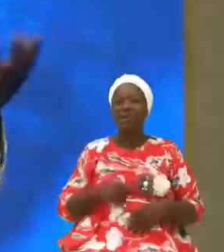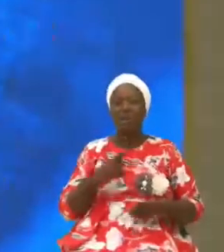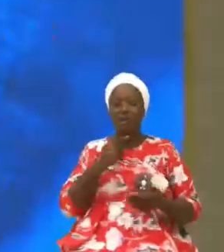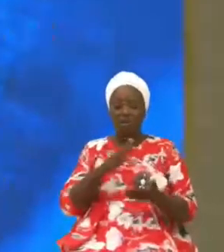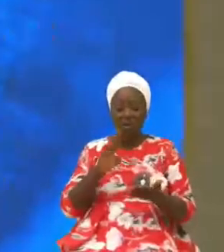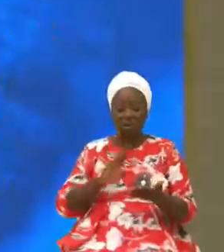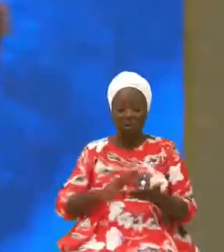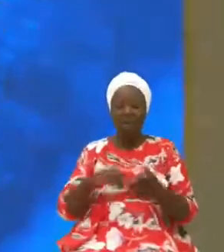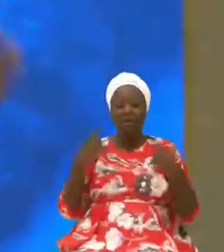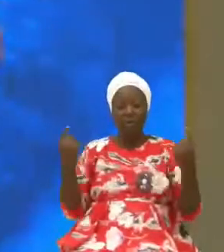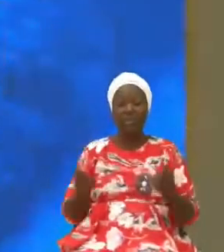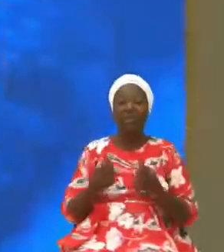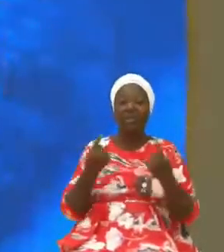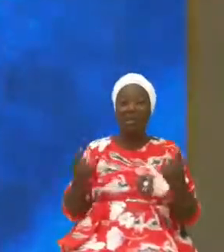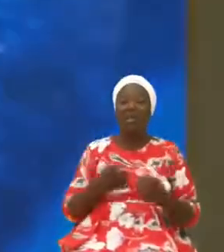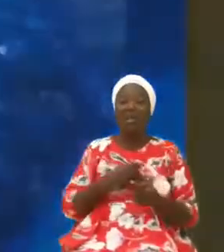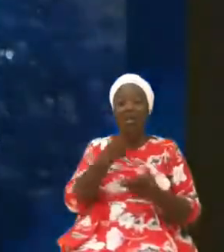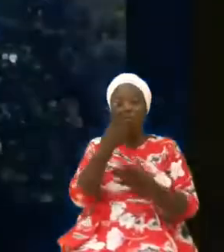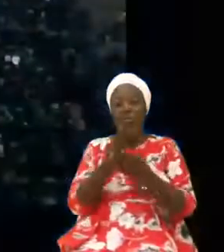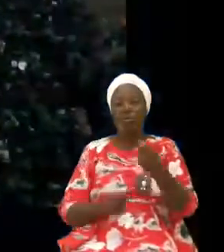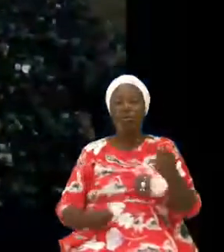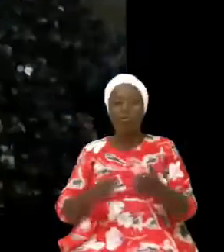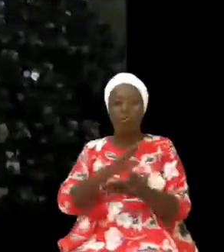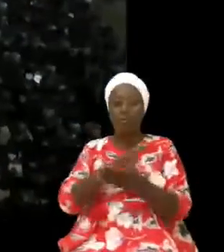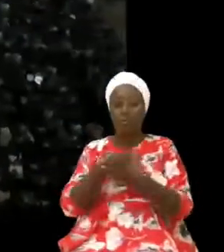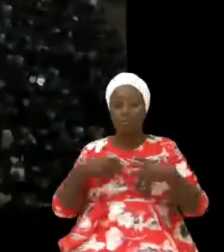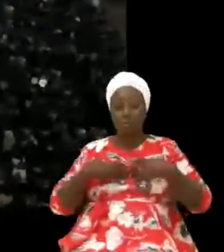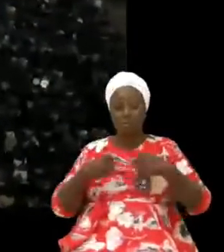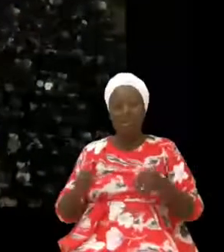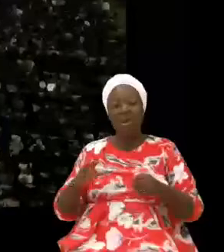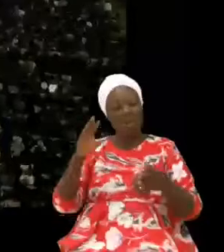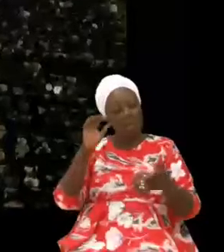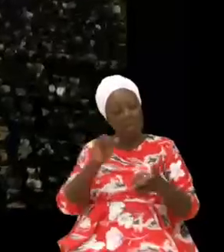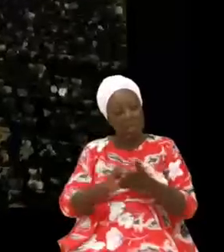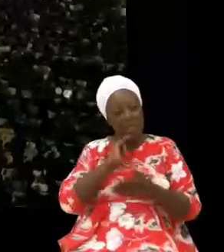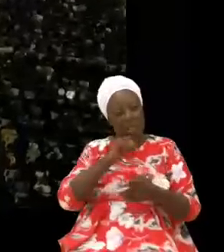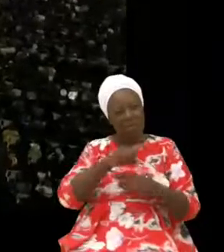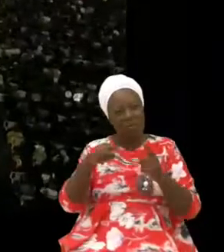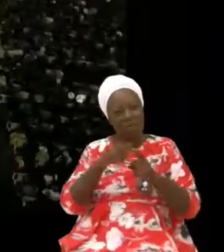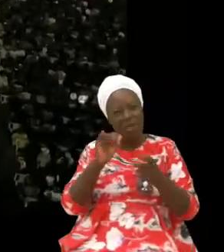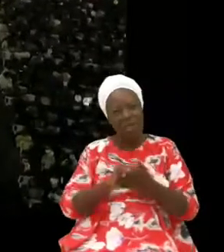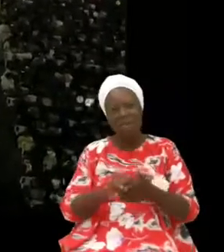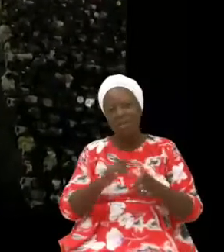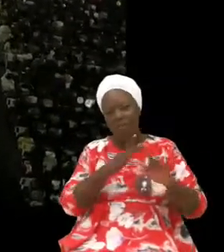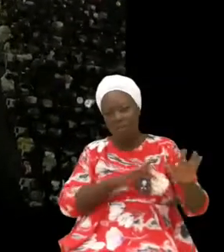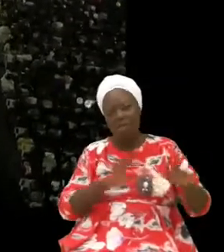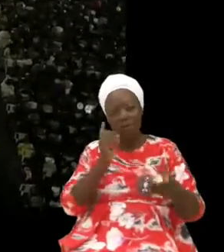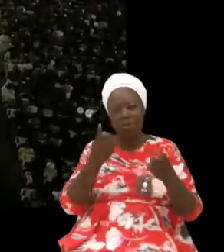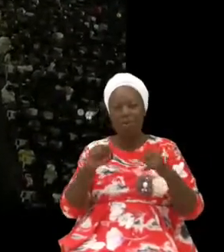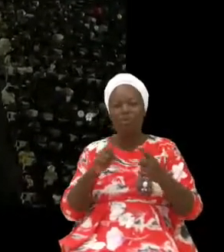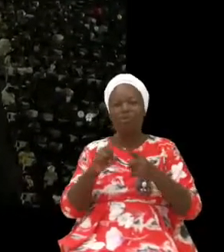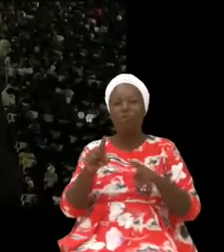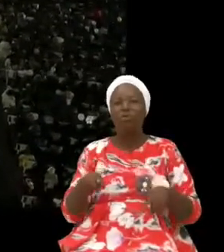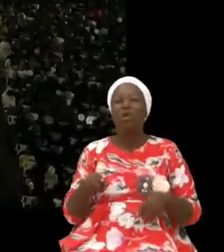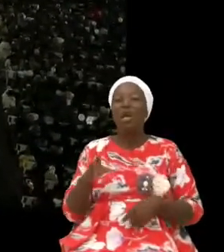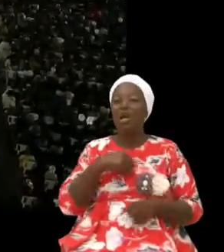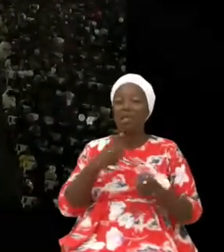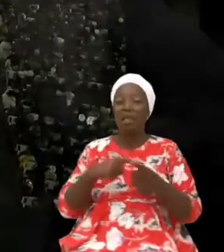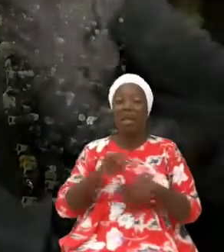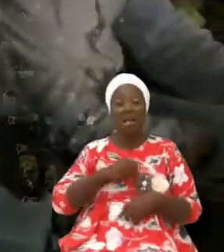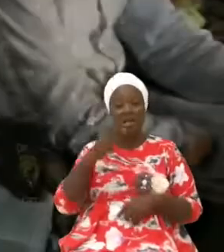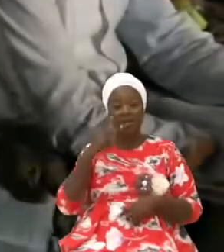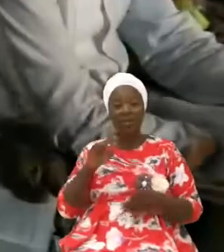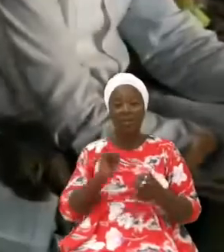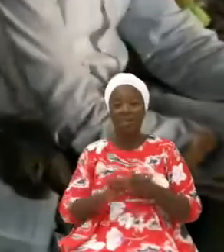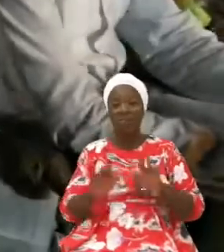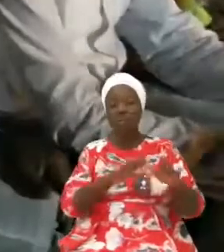be of sin the double kill. That's when the mercy will come to you. I see somebody here,